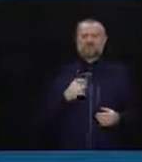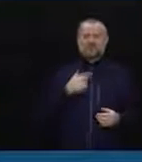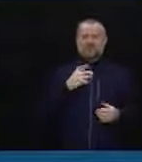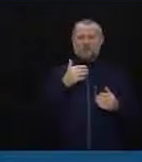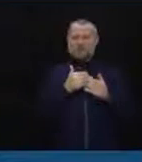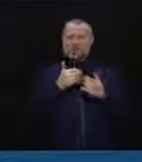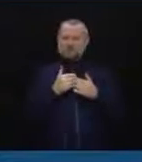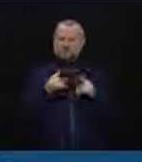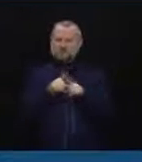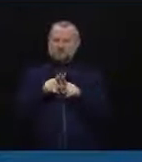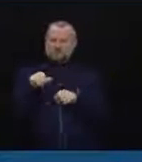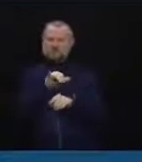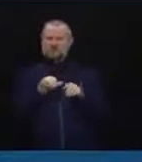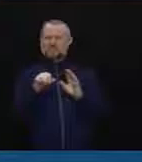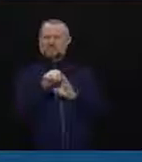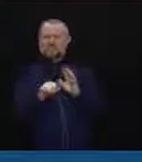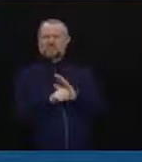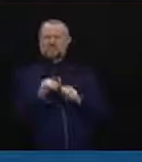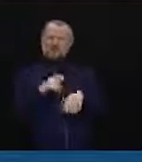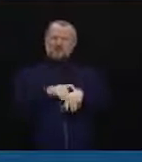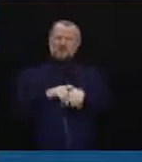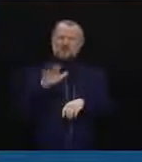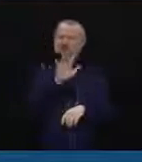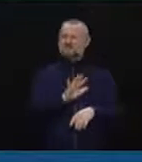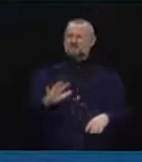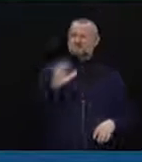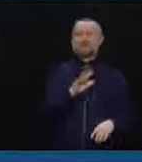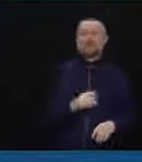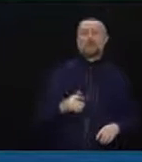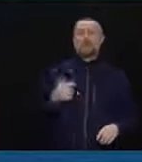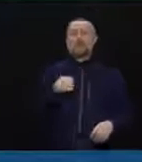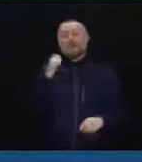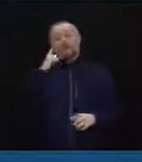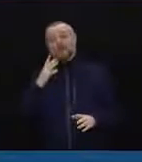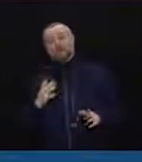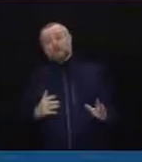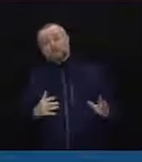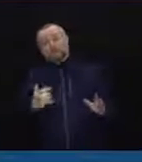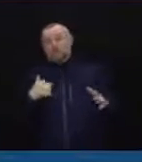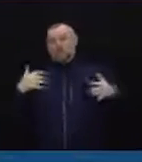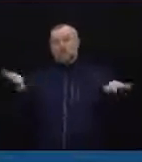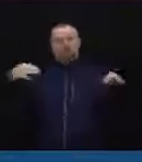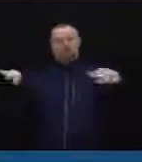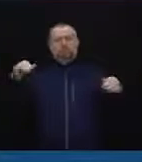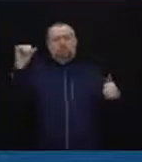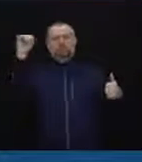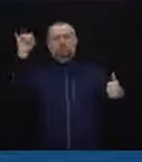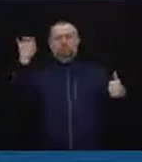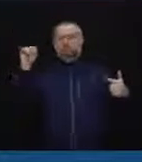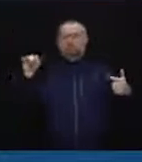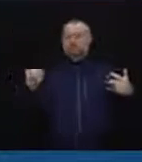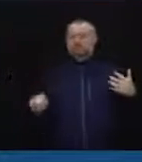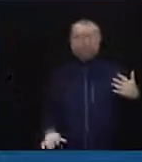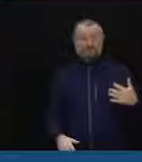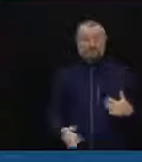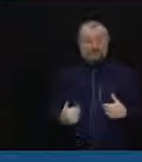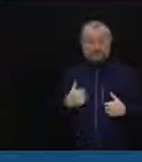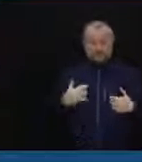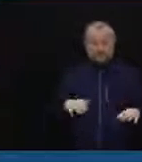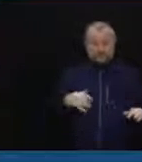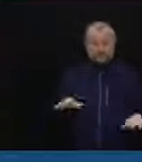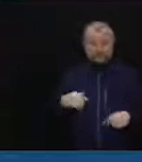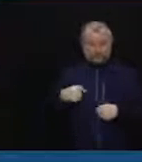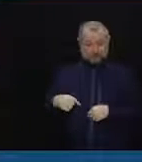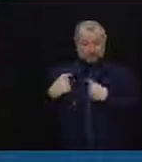frame. I just laid out the way I've been doing this from the very beginning, is to look at all the variables that I've outlined.